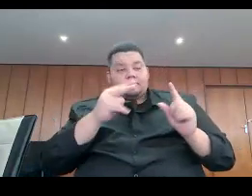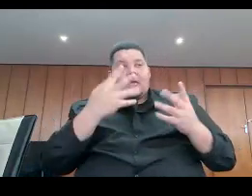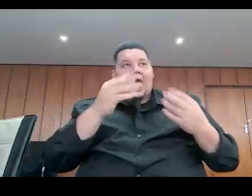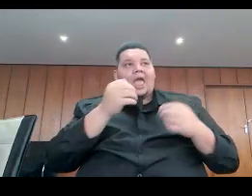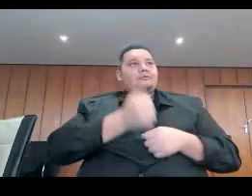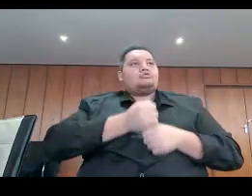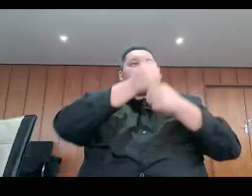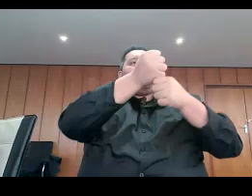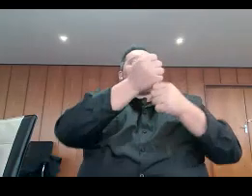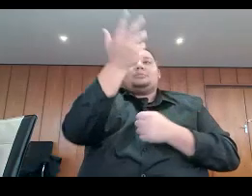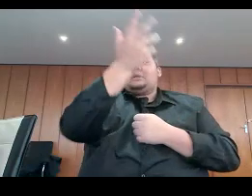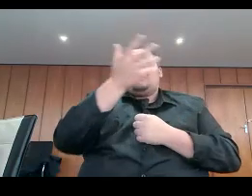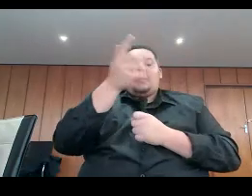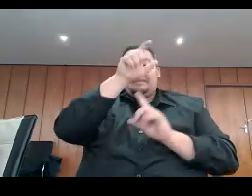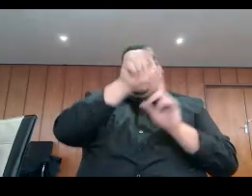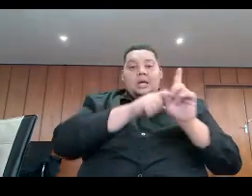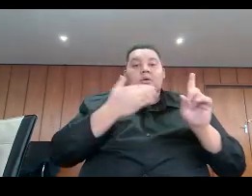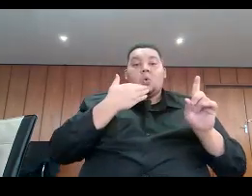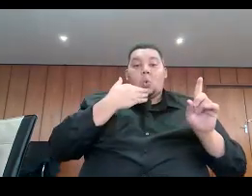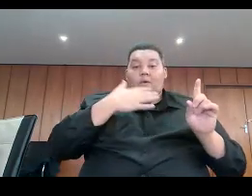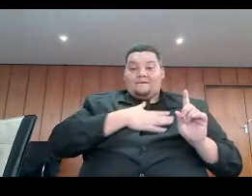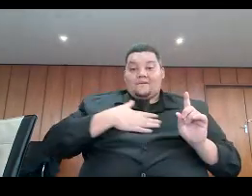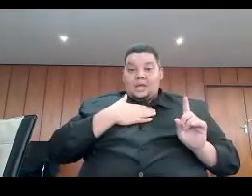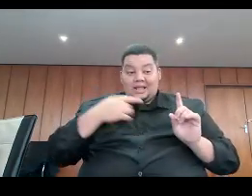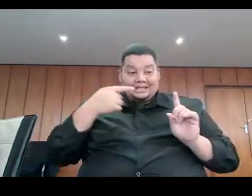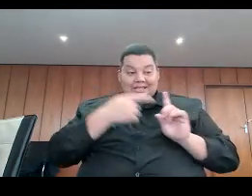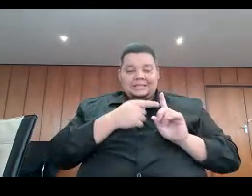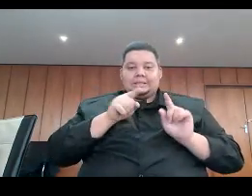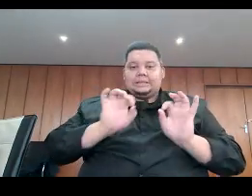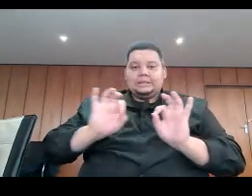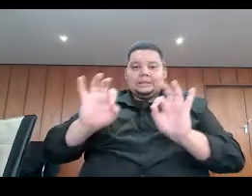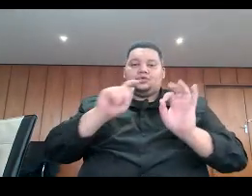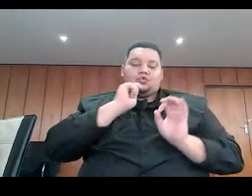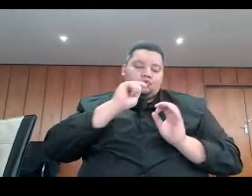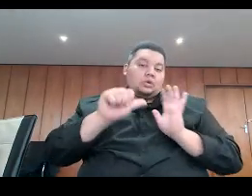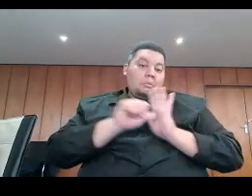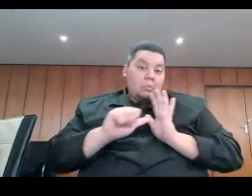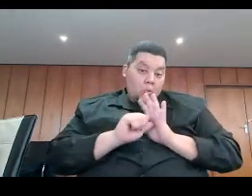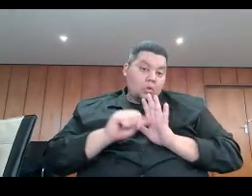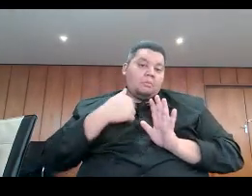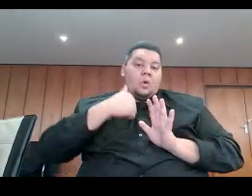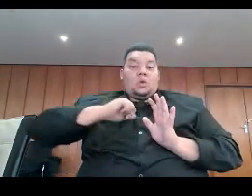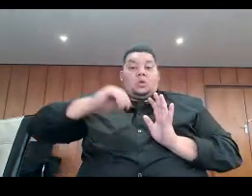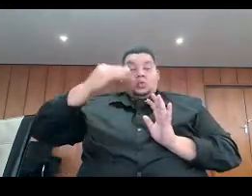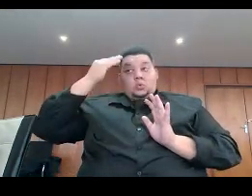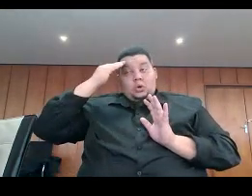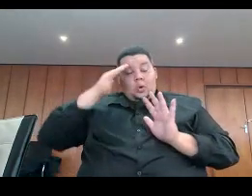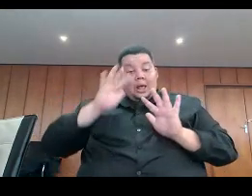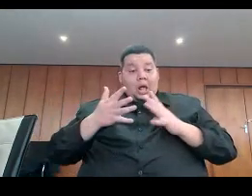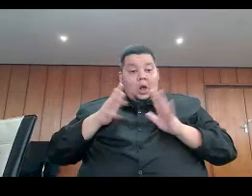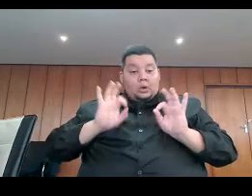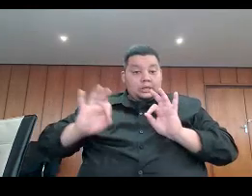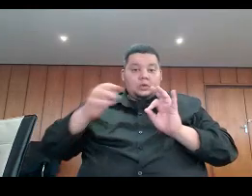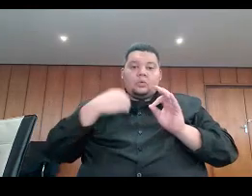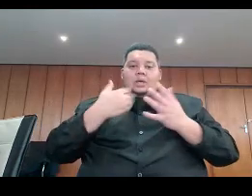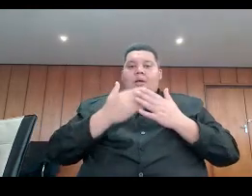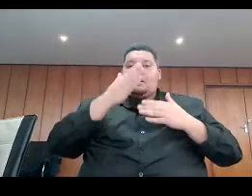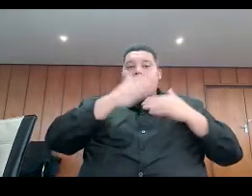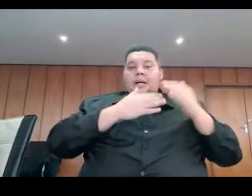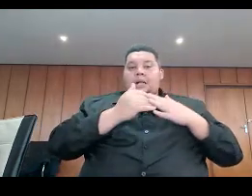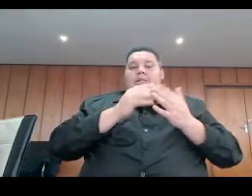champion somewhere, somebody who feels this is important and I really want to know how we can build